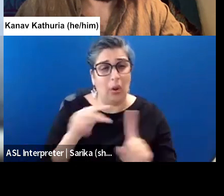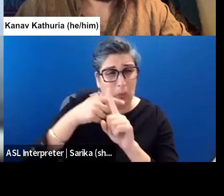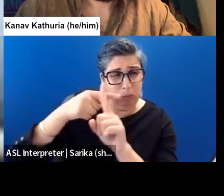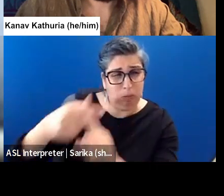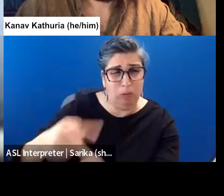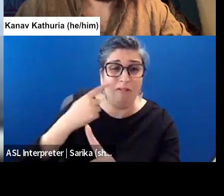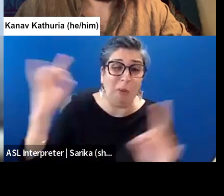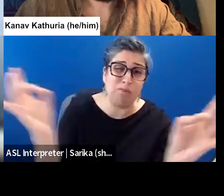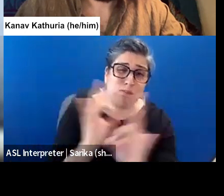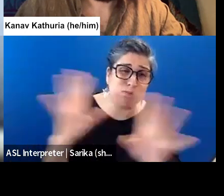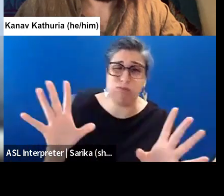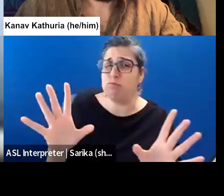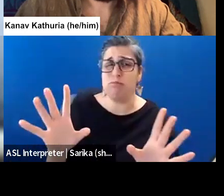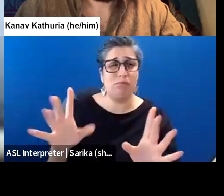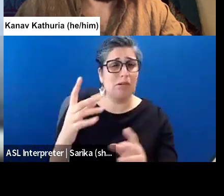treatment.